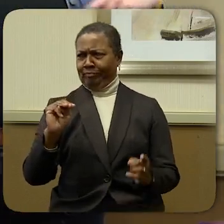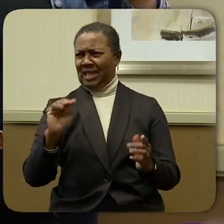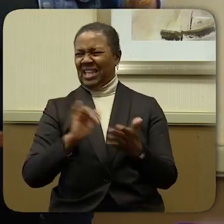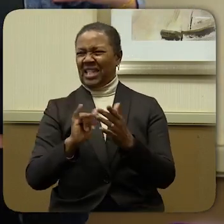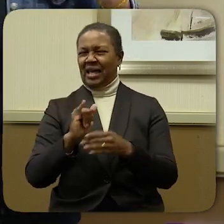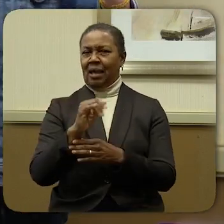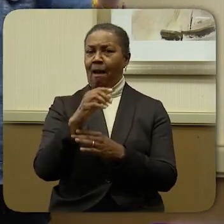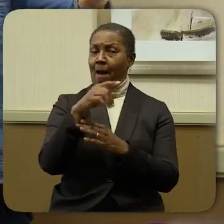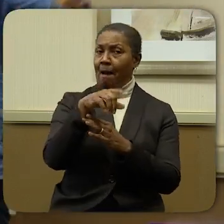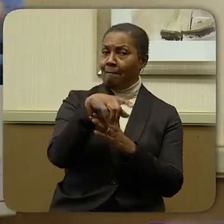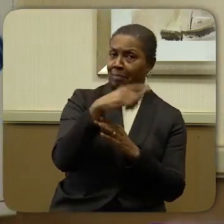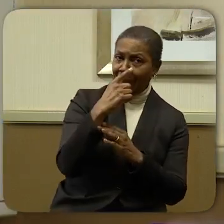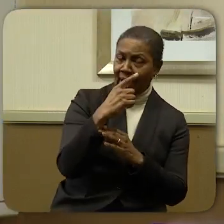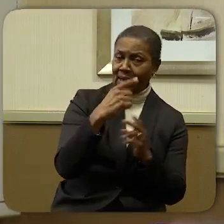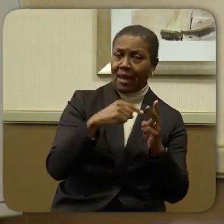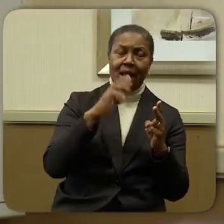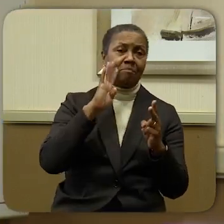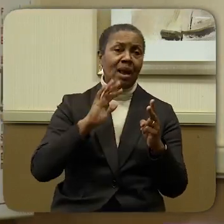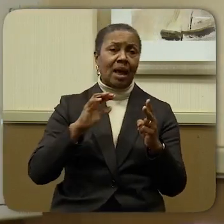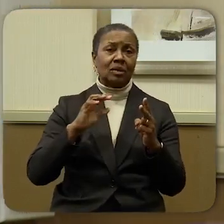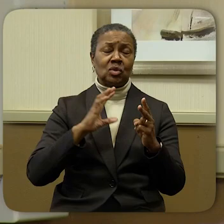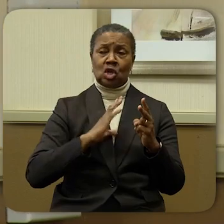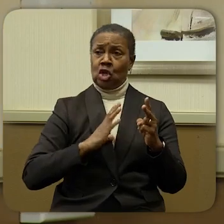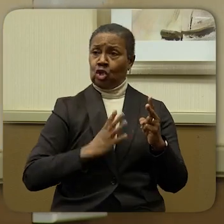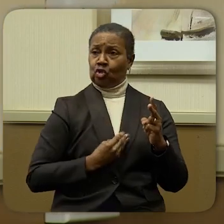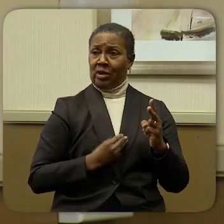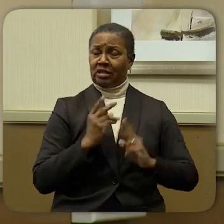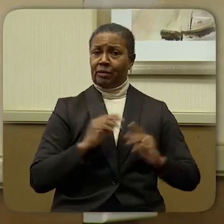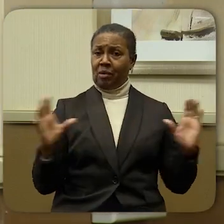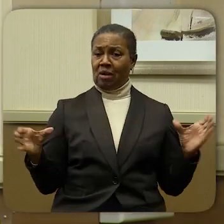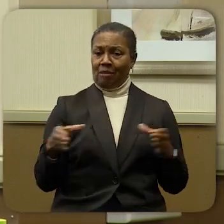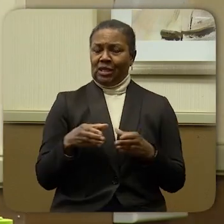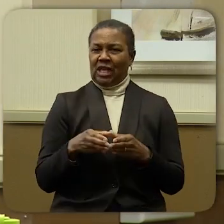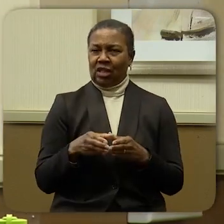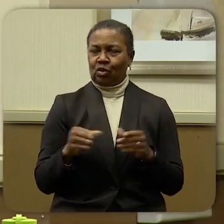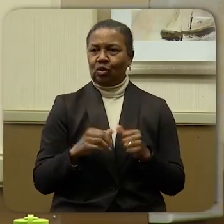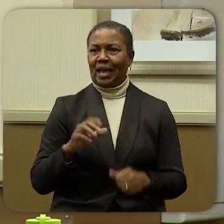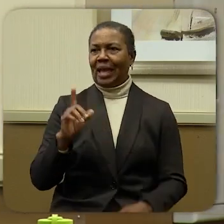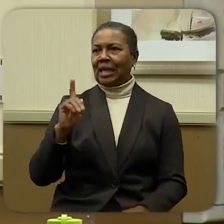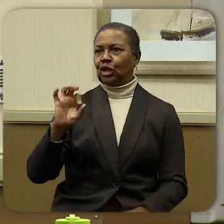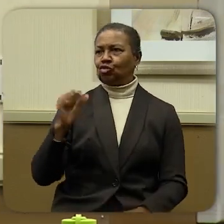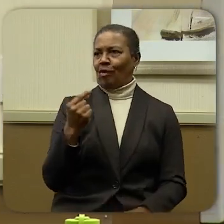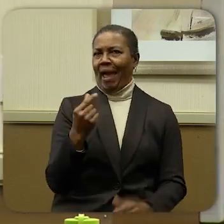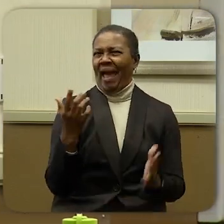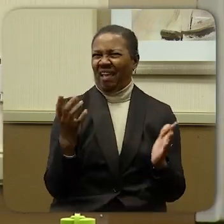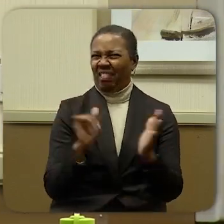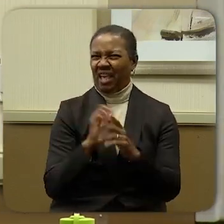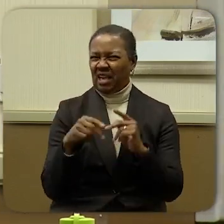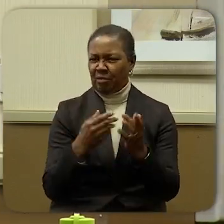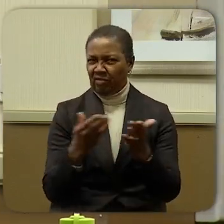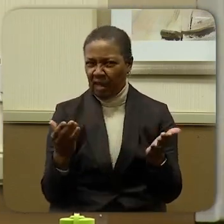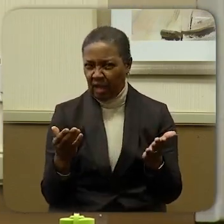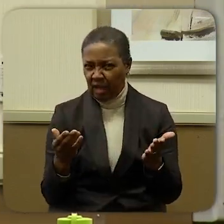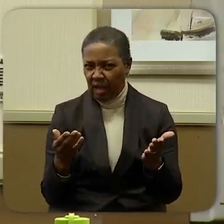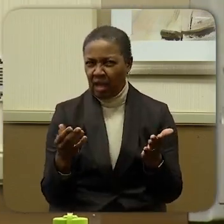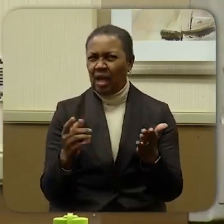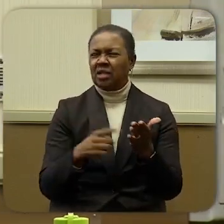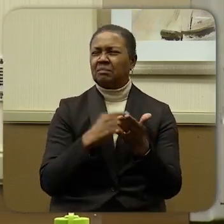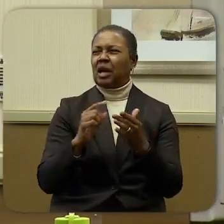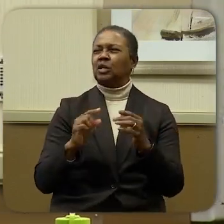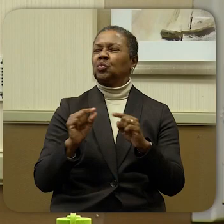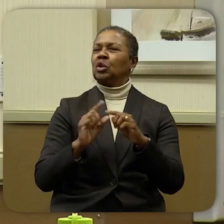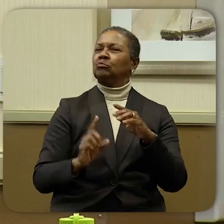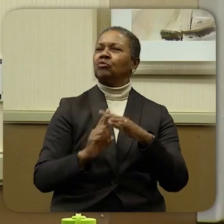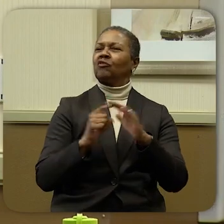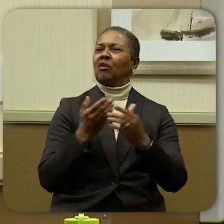Black and brown trans people coming together and doing drag, that type of thing. So sometimes words come from there, but it